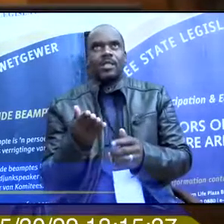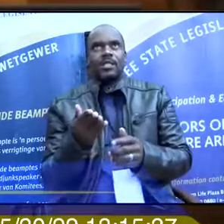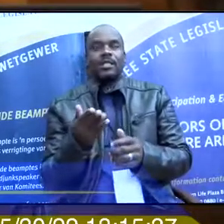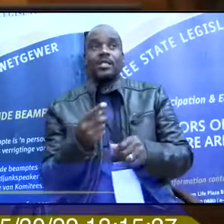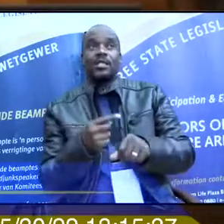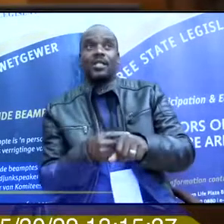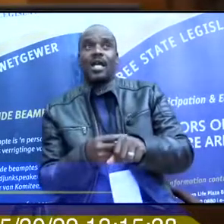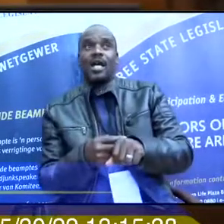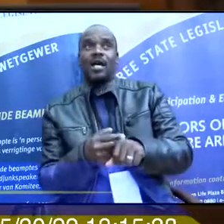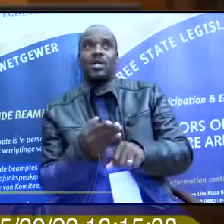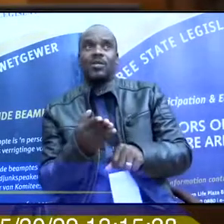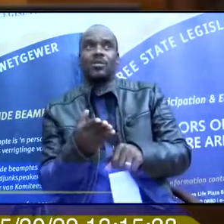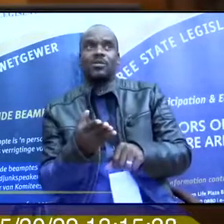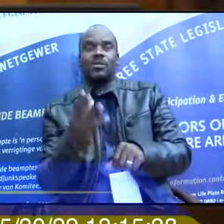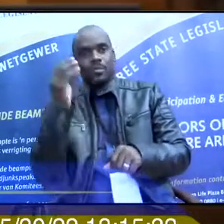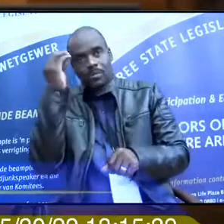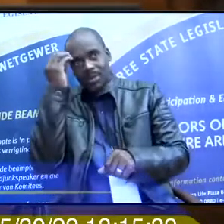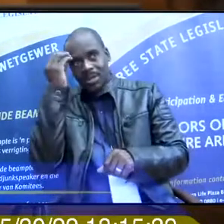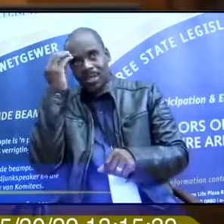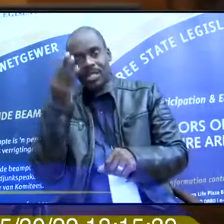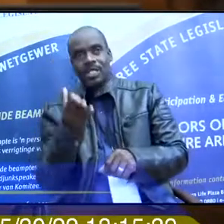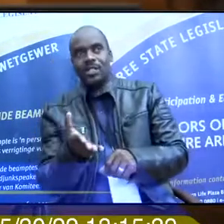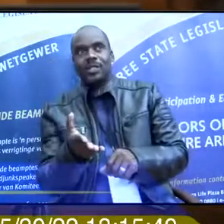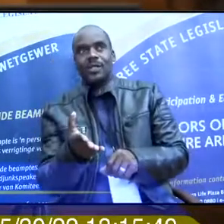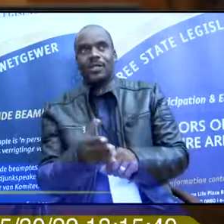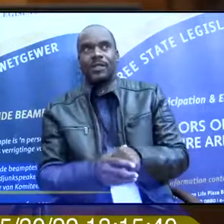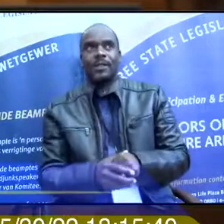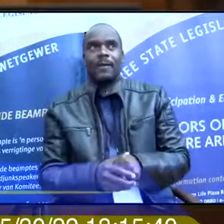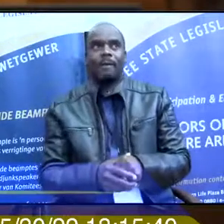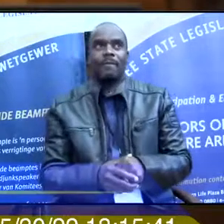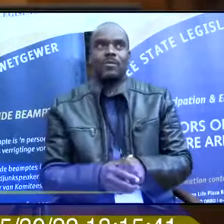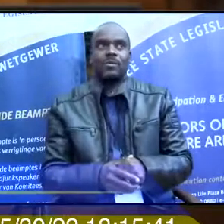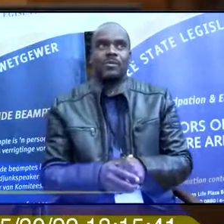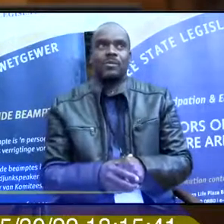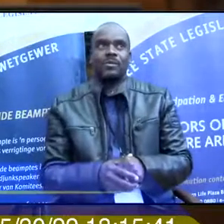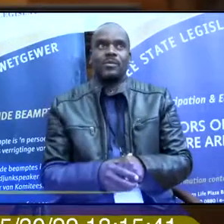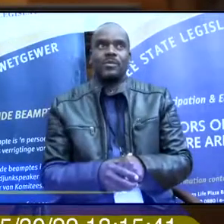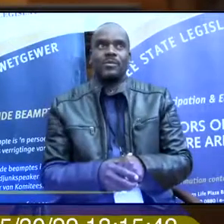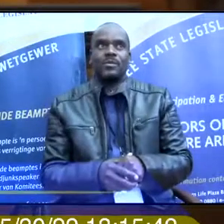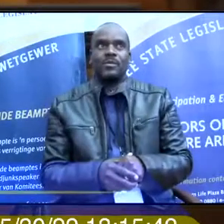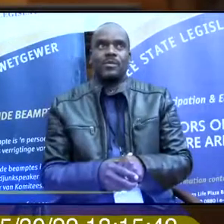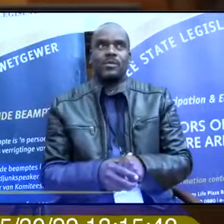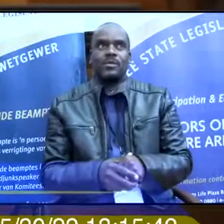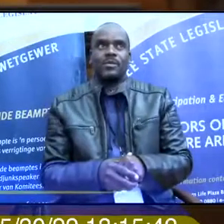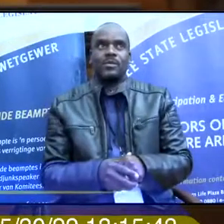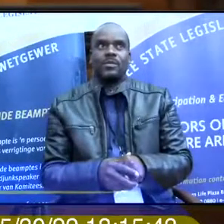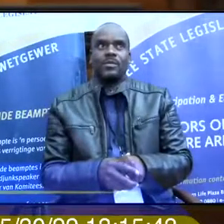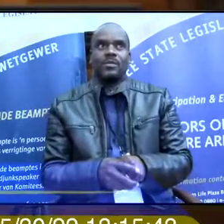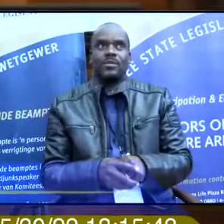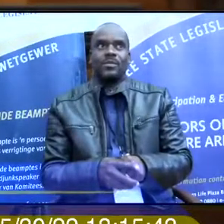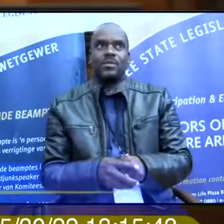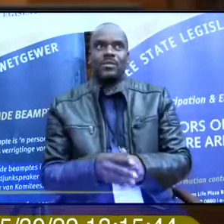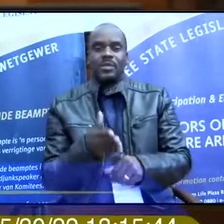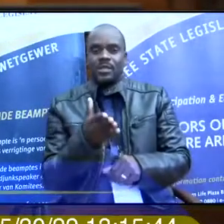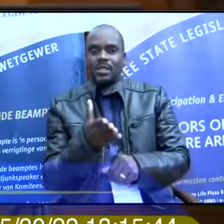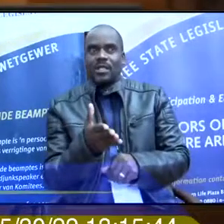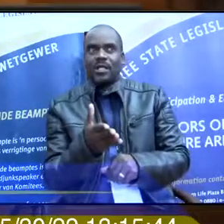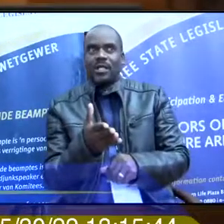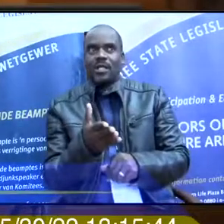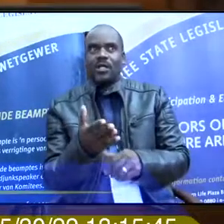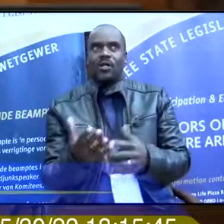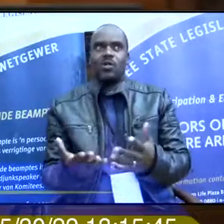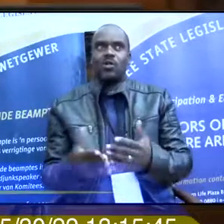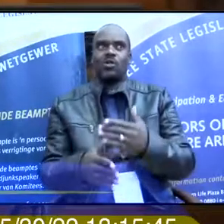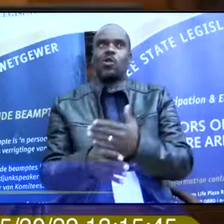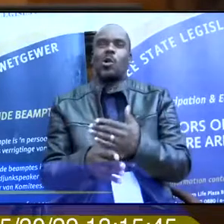address workers issues but lately what we have seen from the employer is that this that forum is not